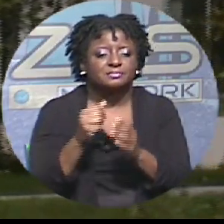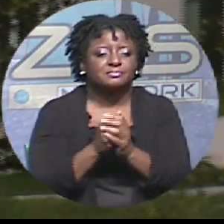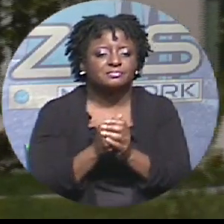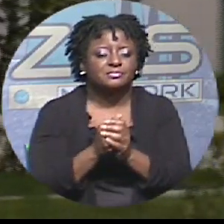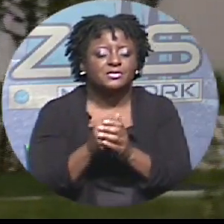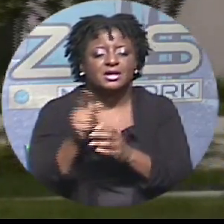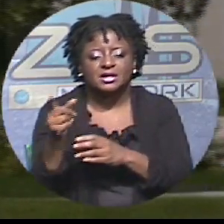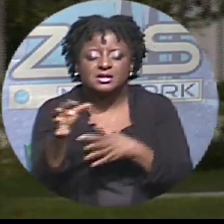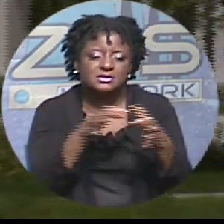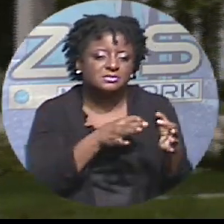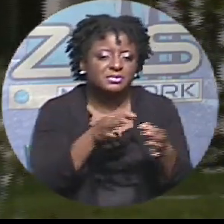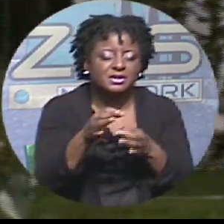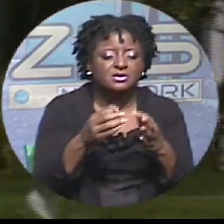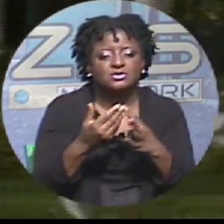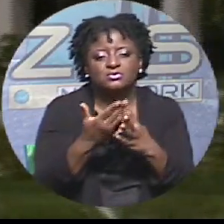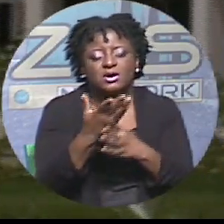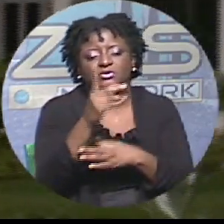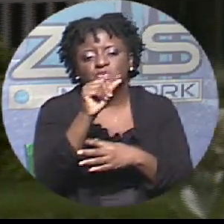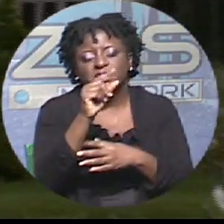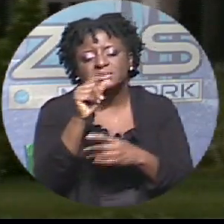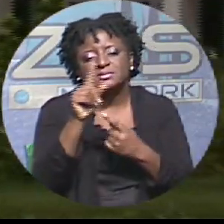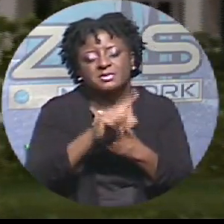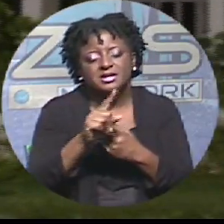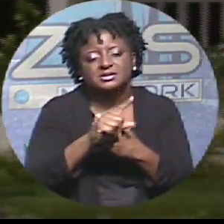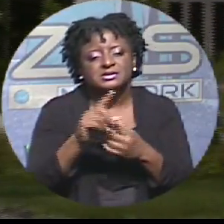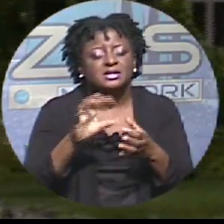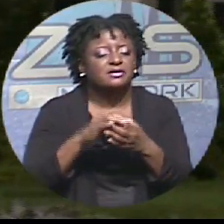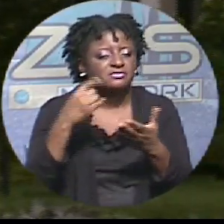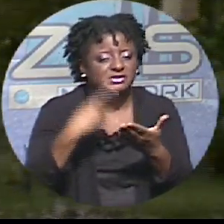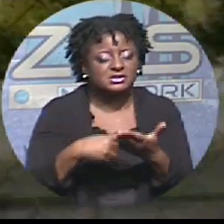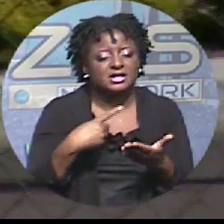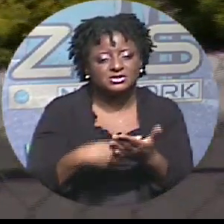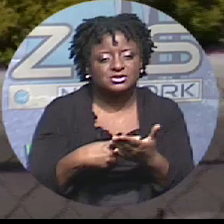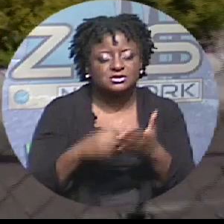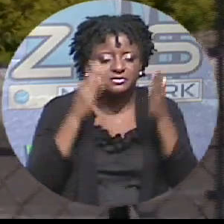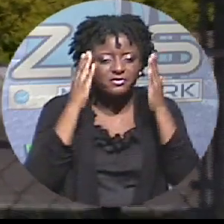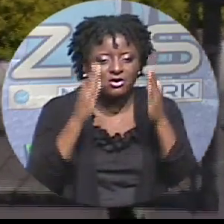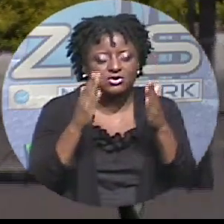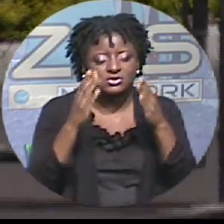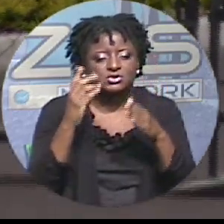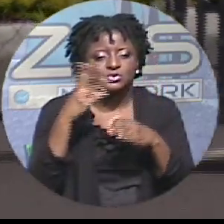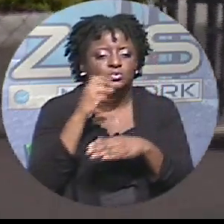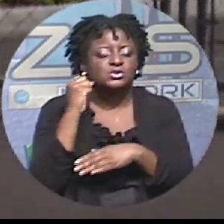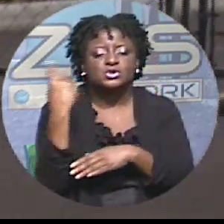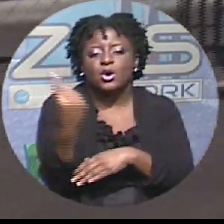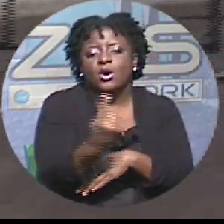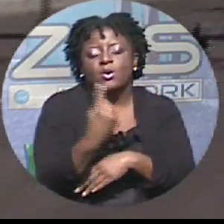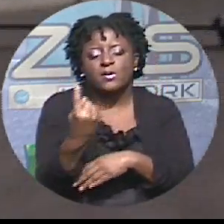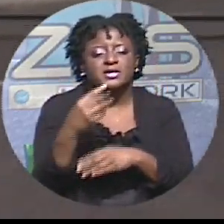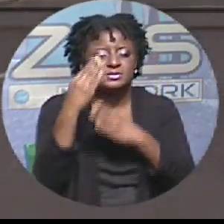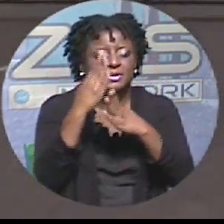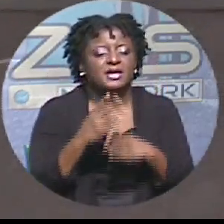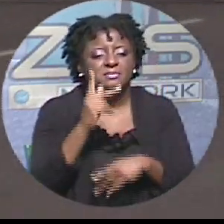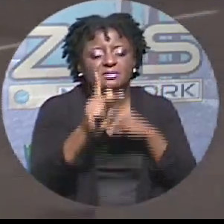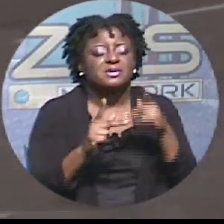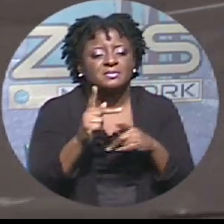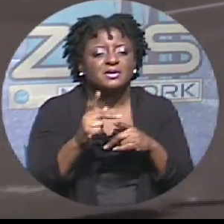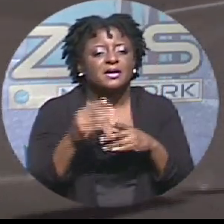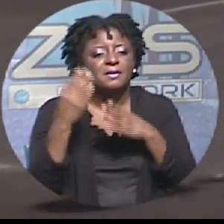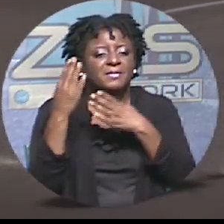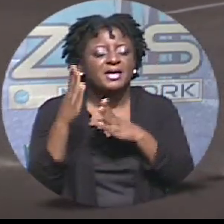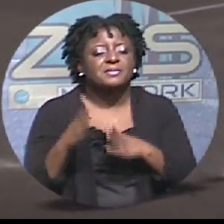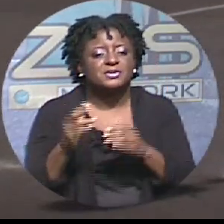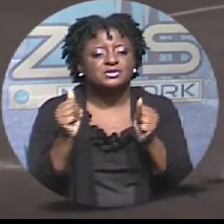was clear that throughout the 20 months of discussions, paramount to his focus has always been the Bahamian people. While Bahamians holding commercial leases